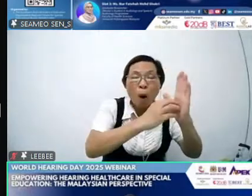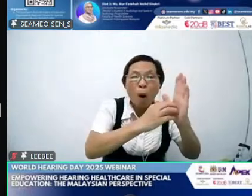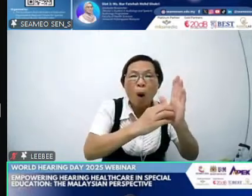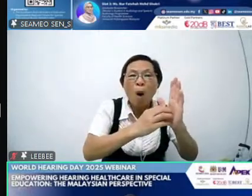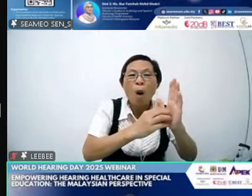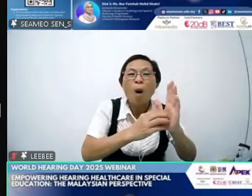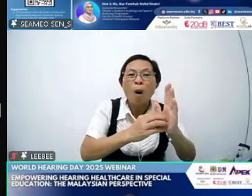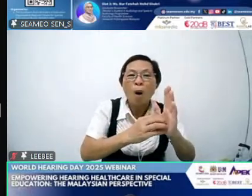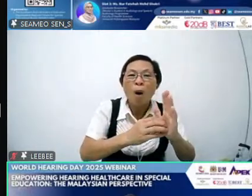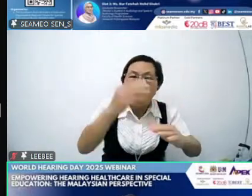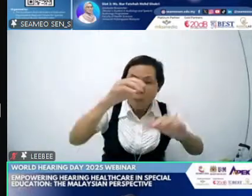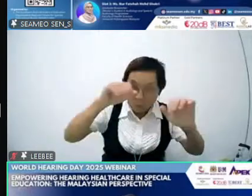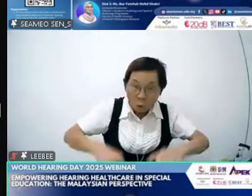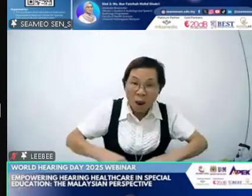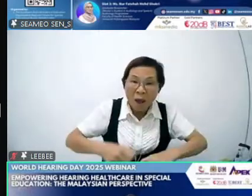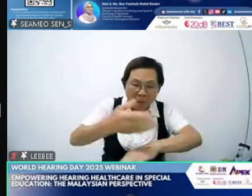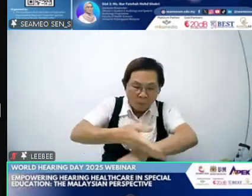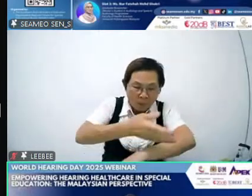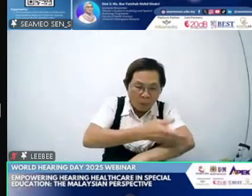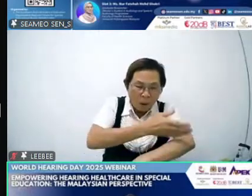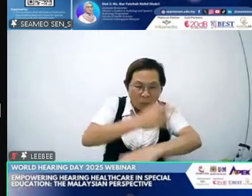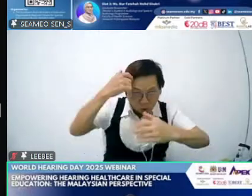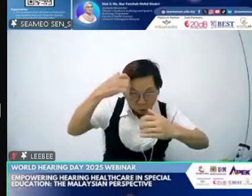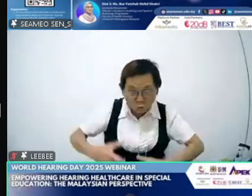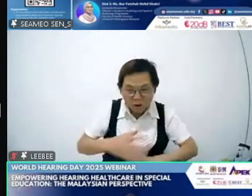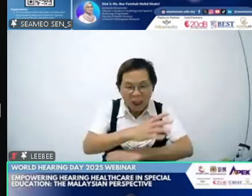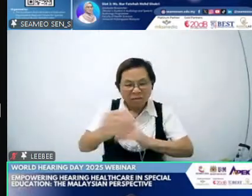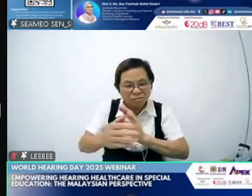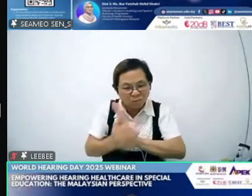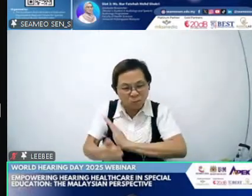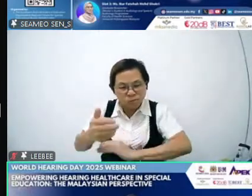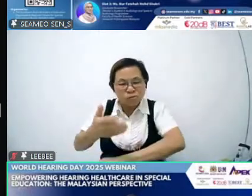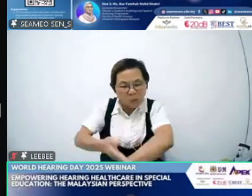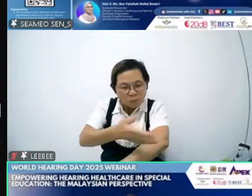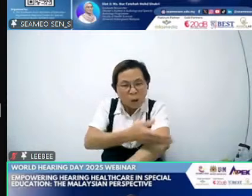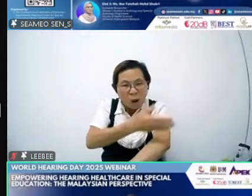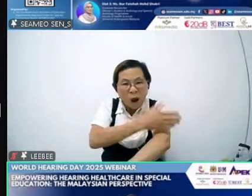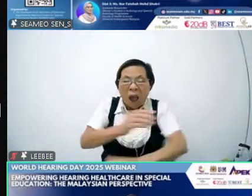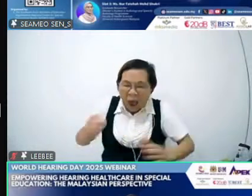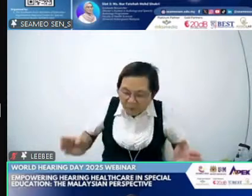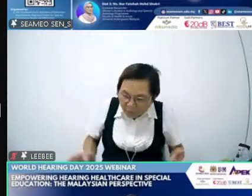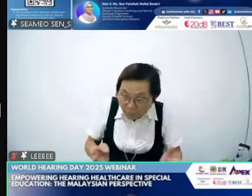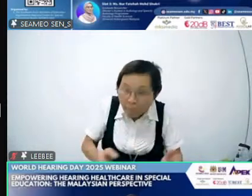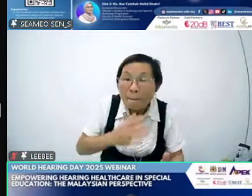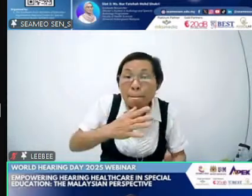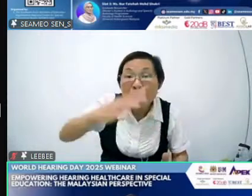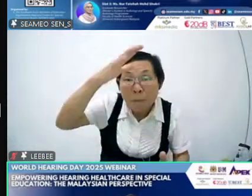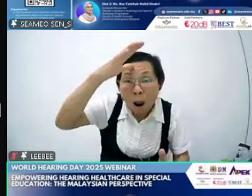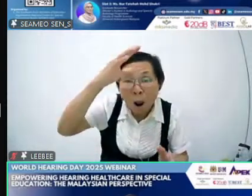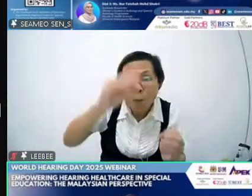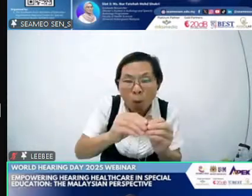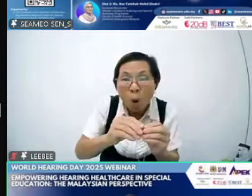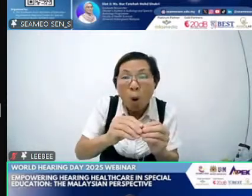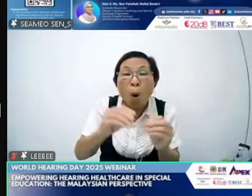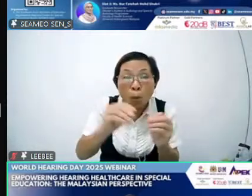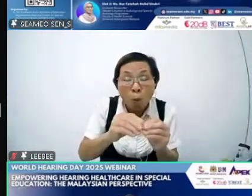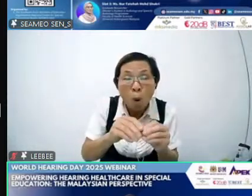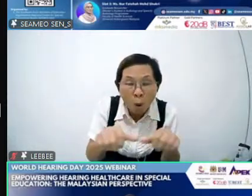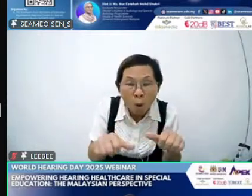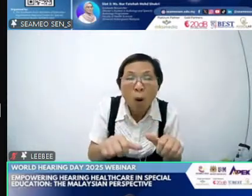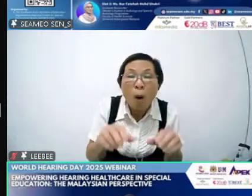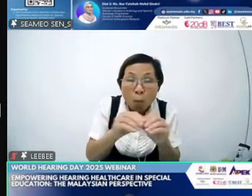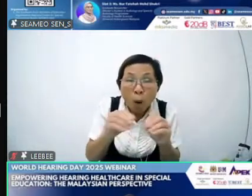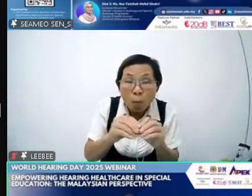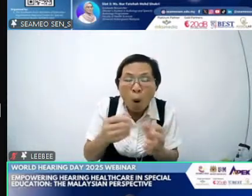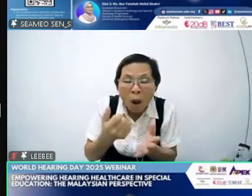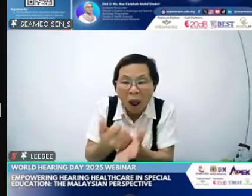just improve confidence and skill. It is also encourage parents to take a more active role in their child's hearing